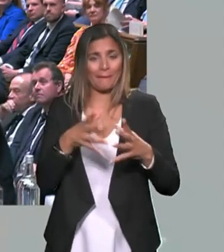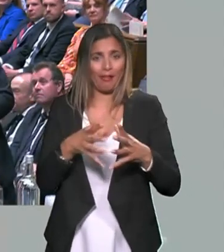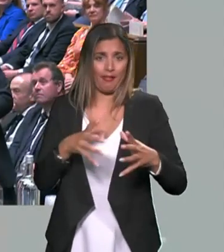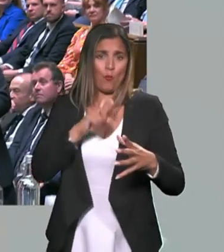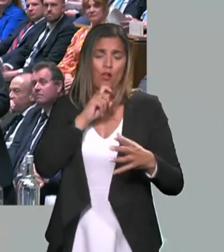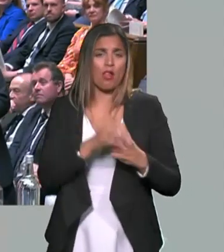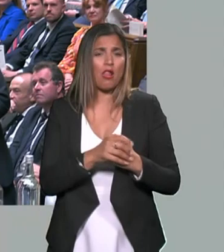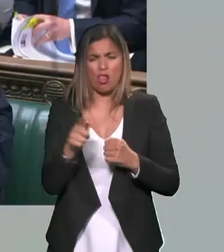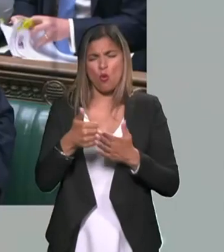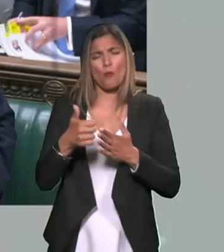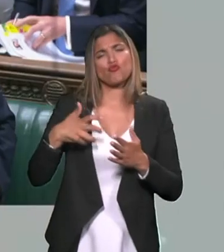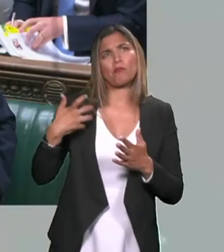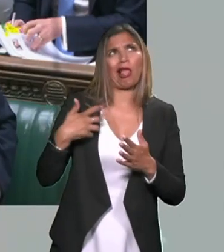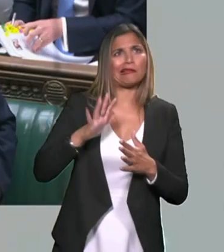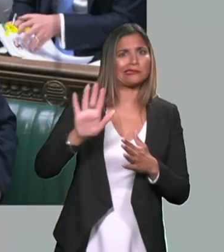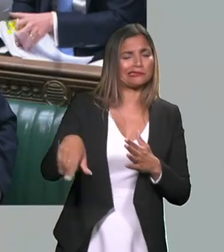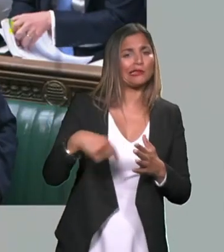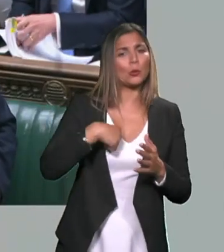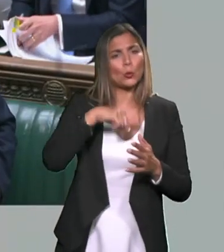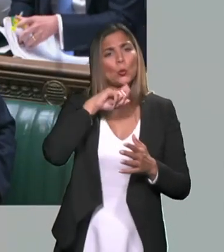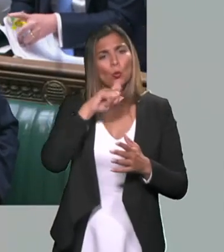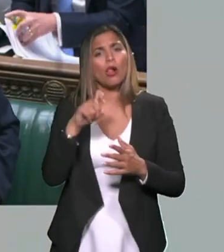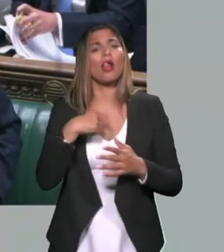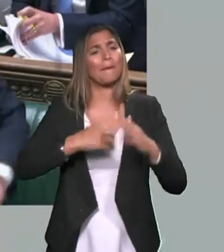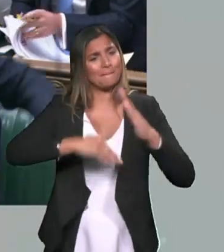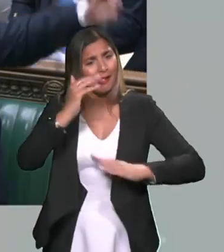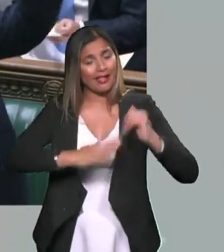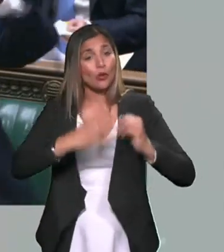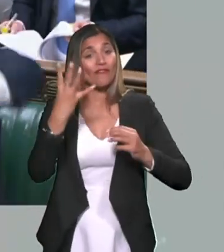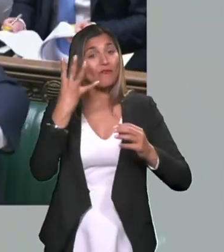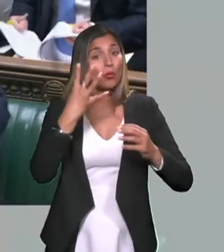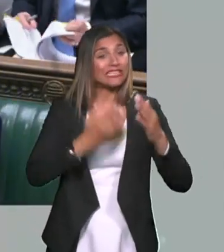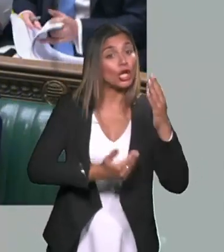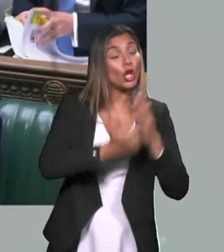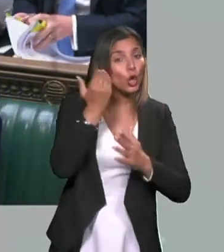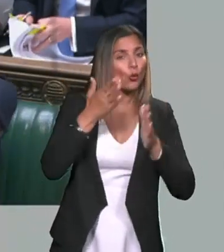always complain about this, but we will build the 40 new hospitals, Mr Speaker.